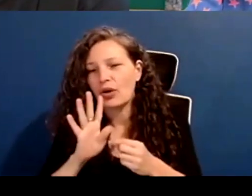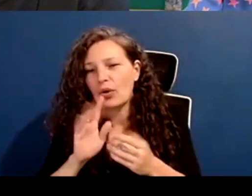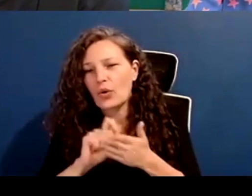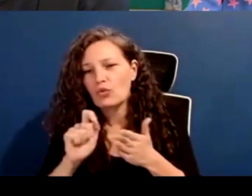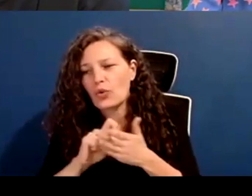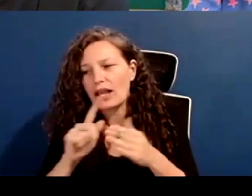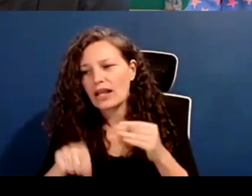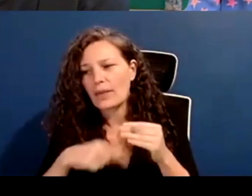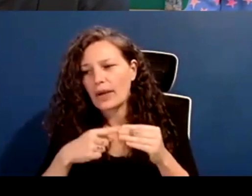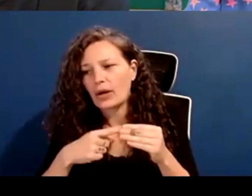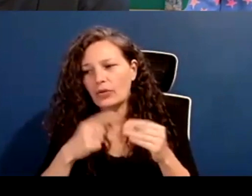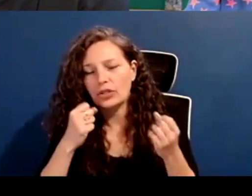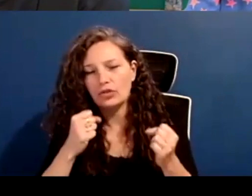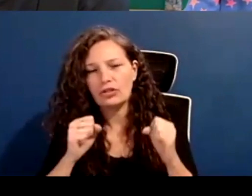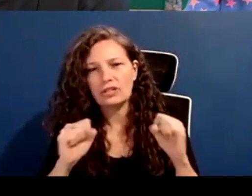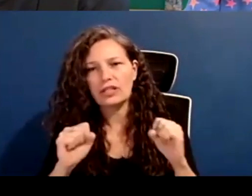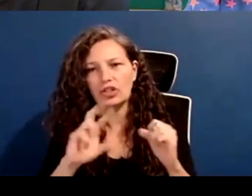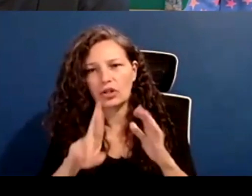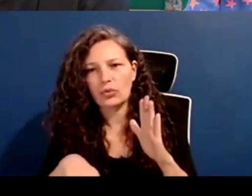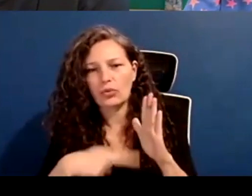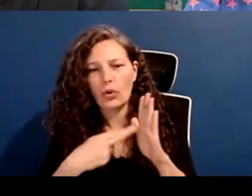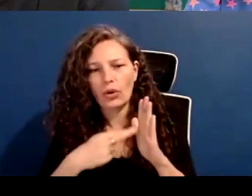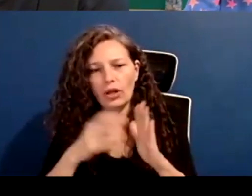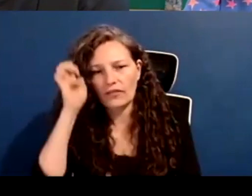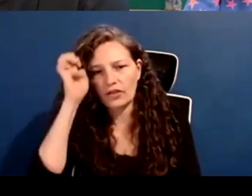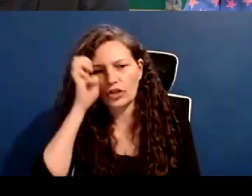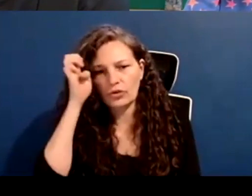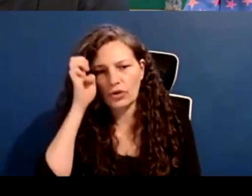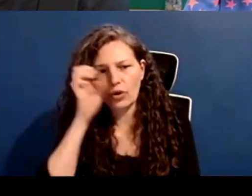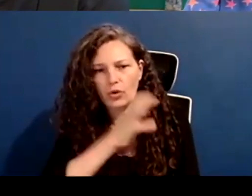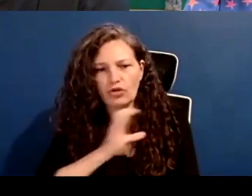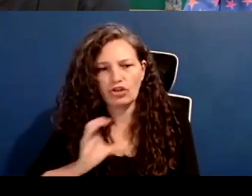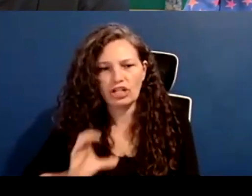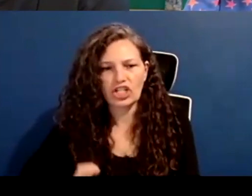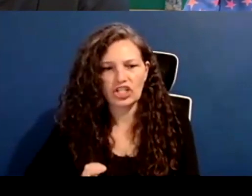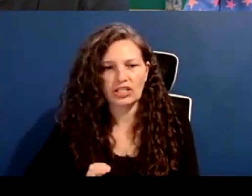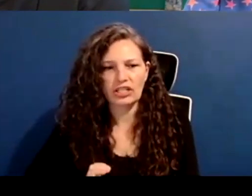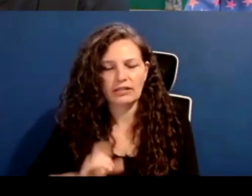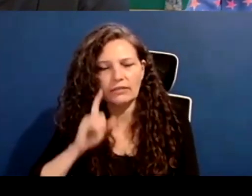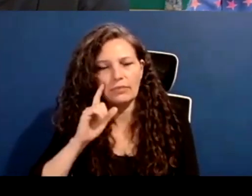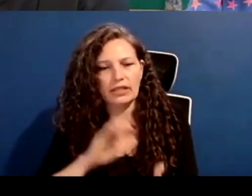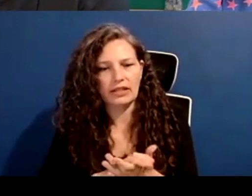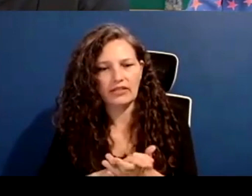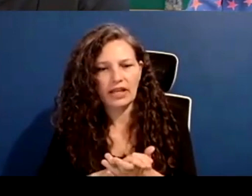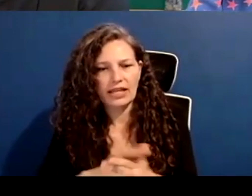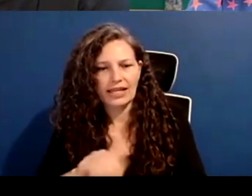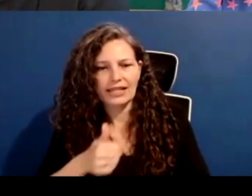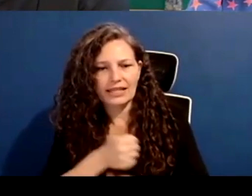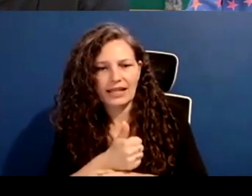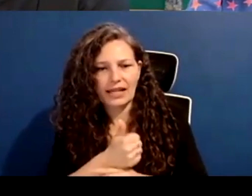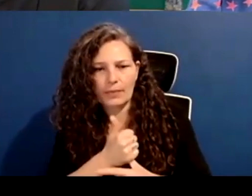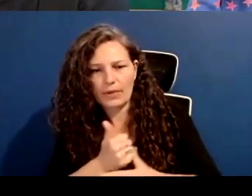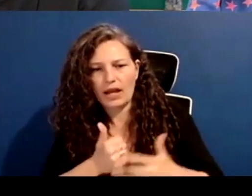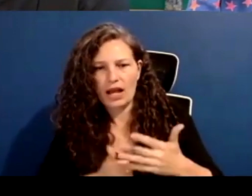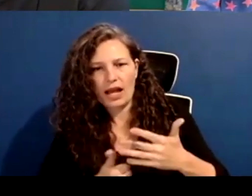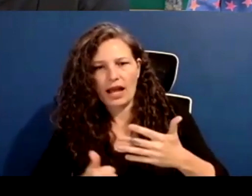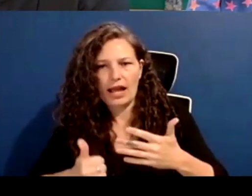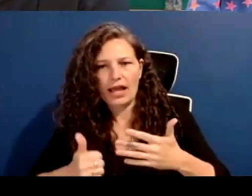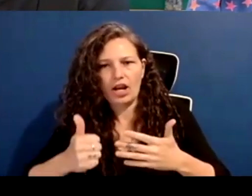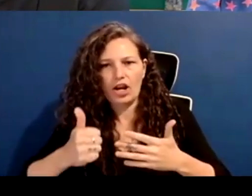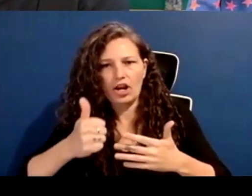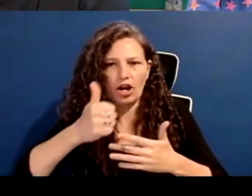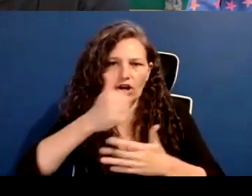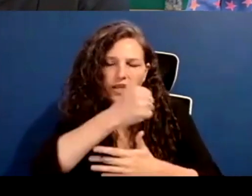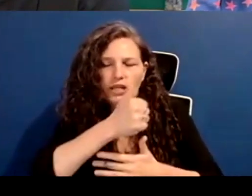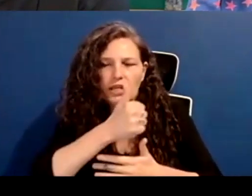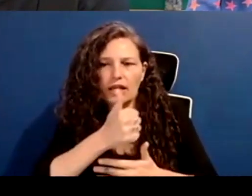of Euro-Christianity in developing a hierarchy of bodies. Can you talk to us about